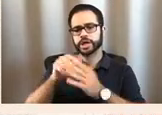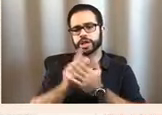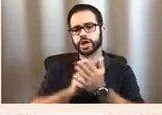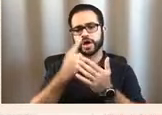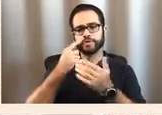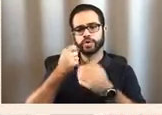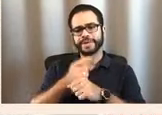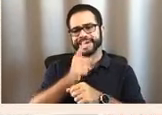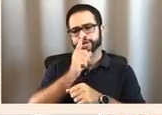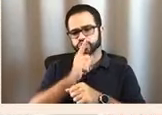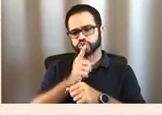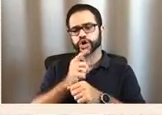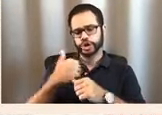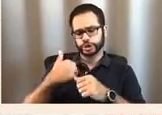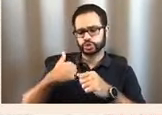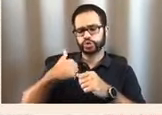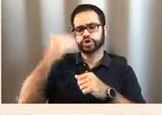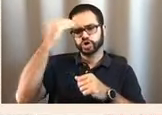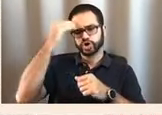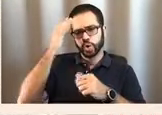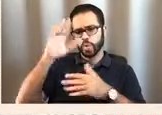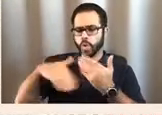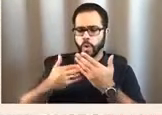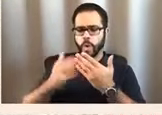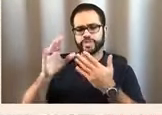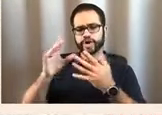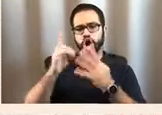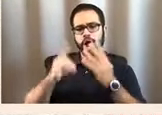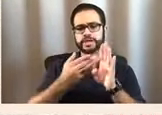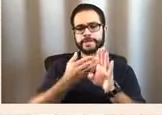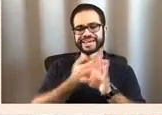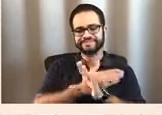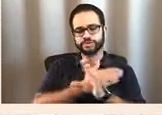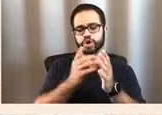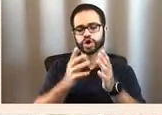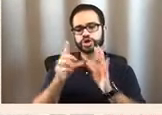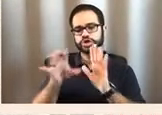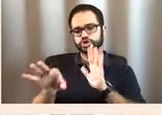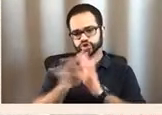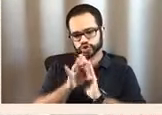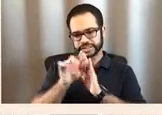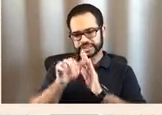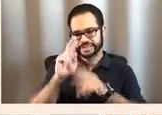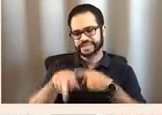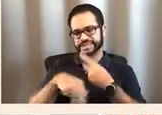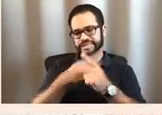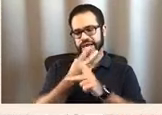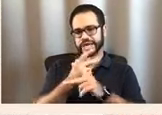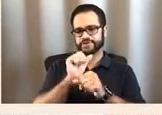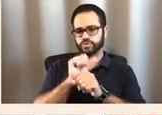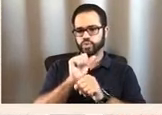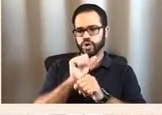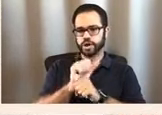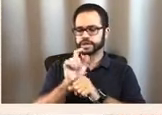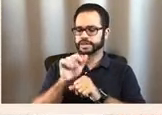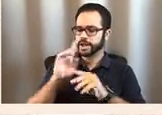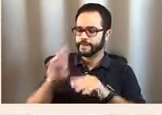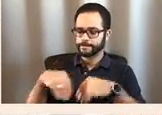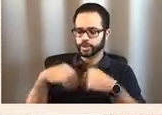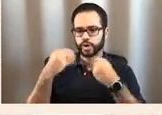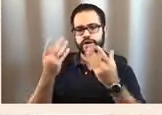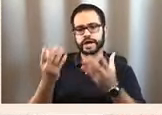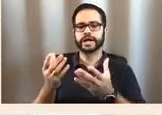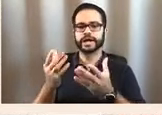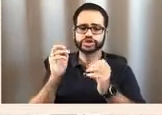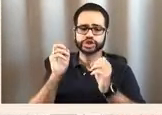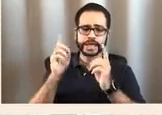their options are before choosing this type of employment. It just provides education and opportunities so they can